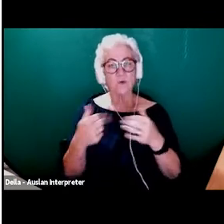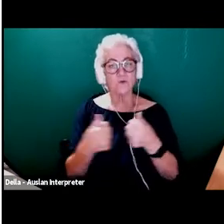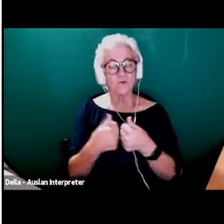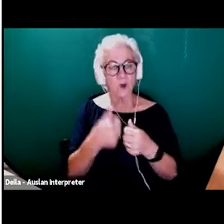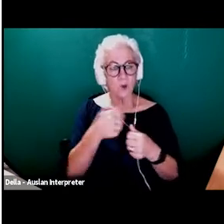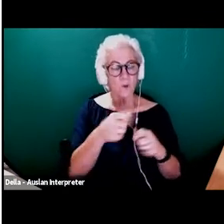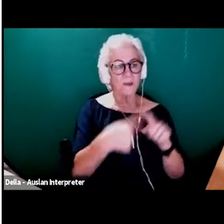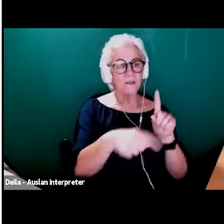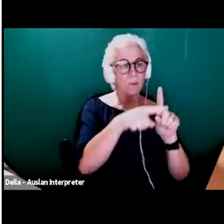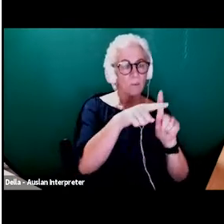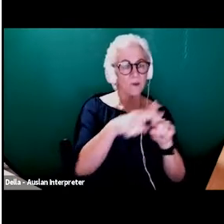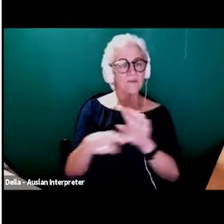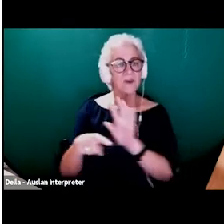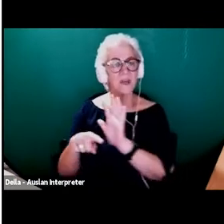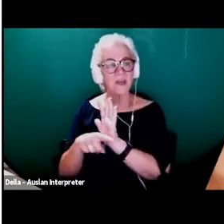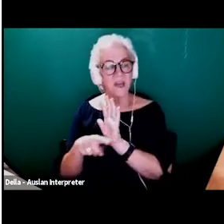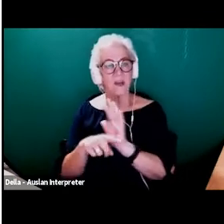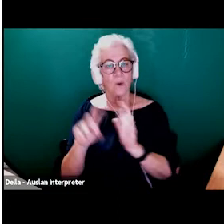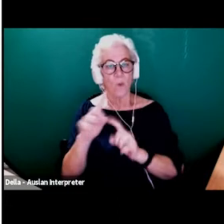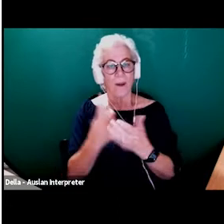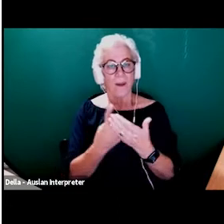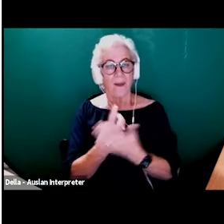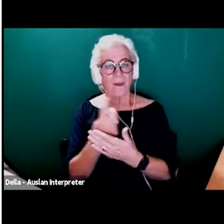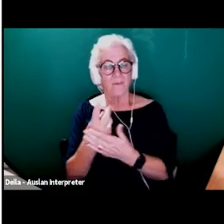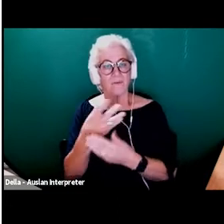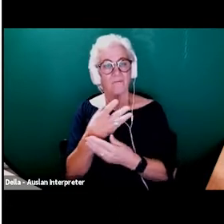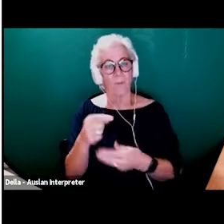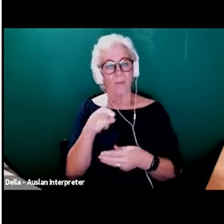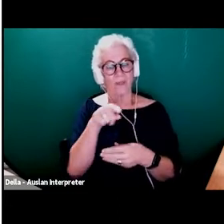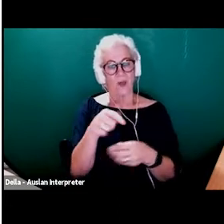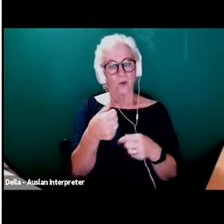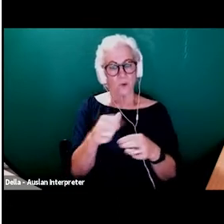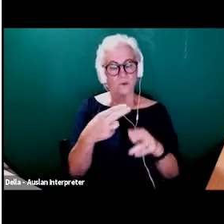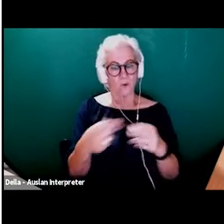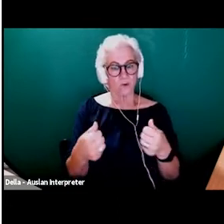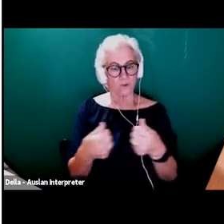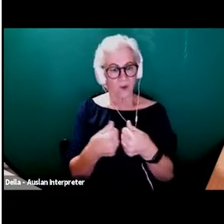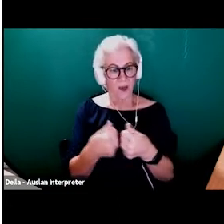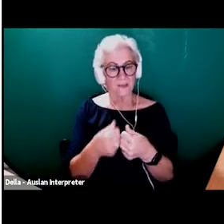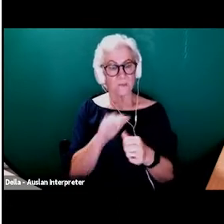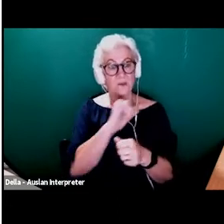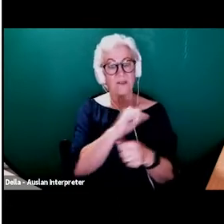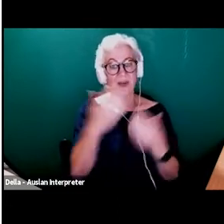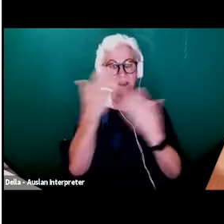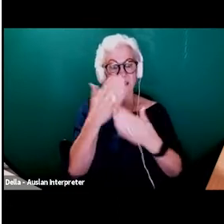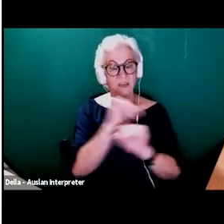negative consequences of their drug use with us across these studies, because much of this work would